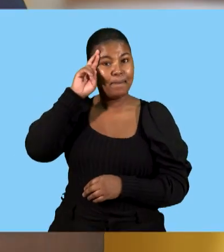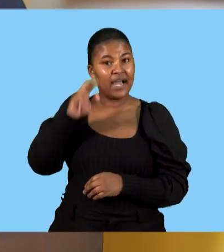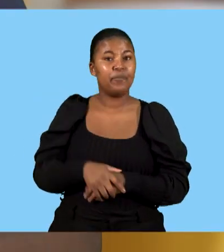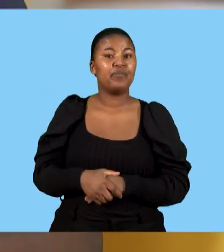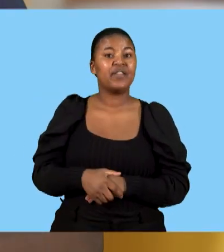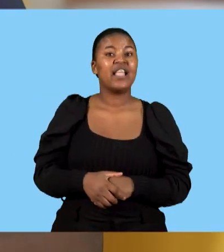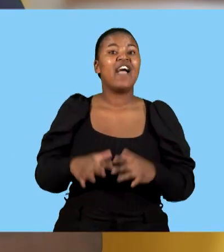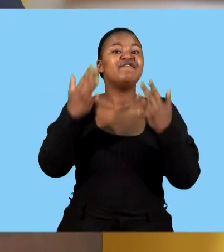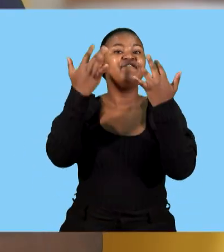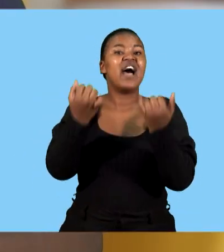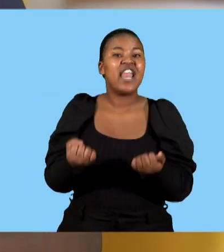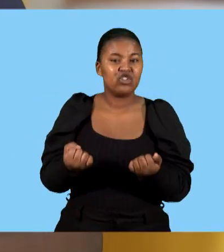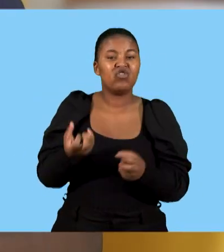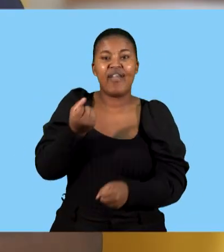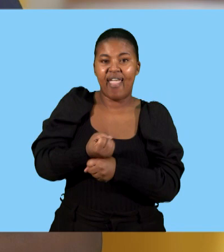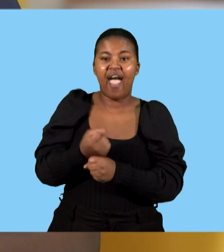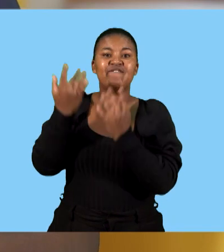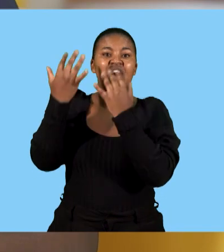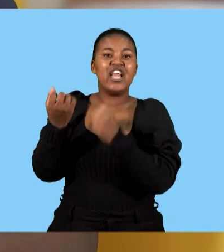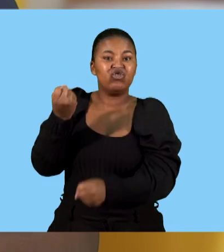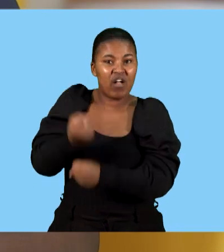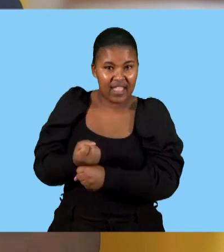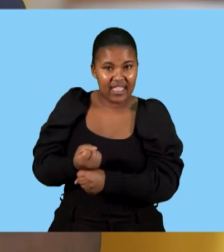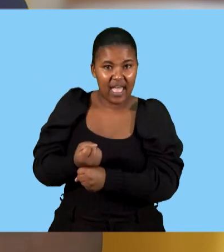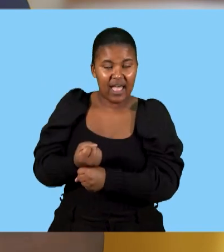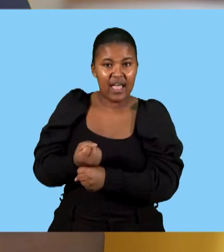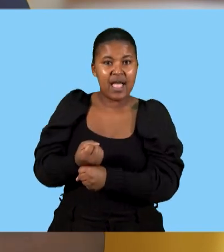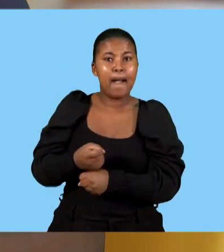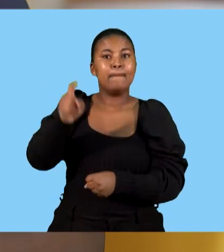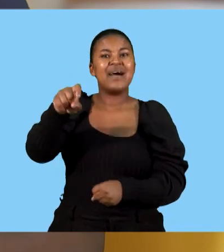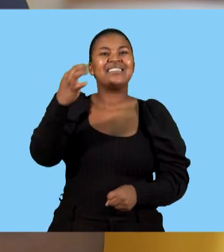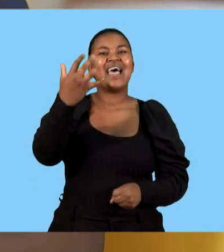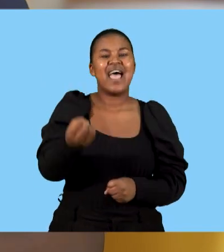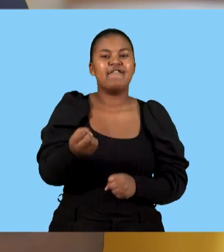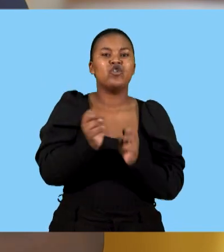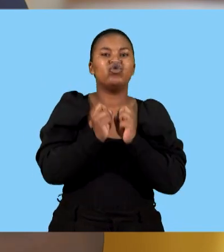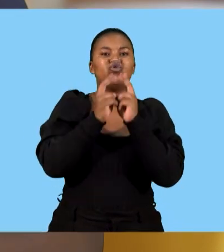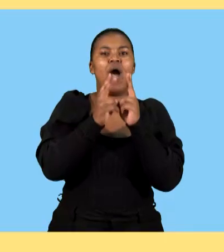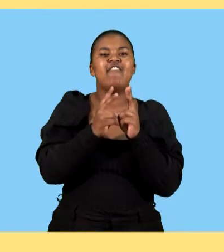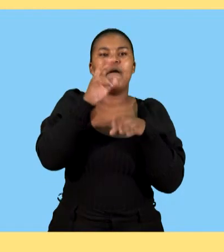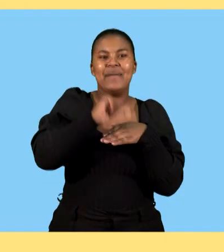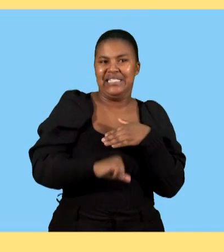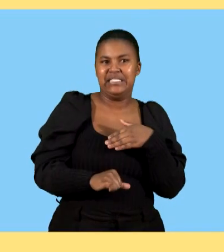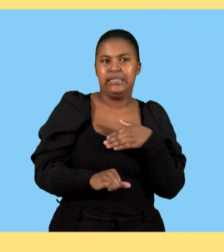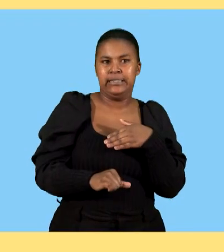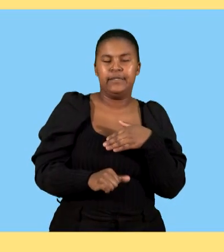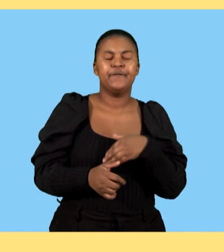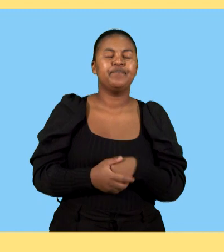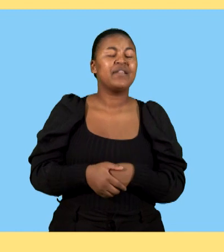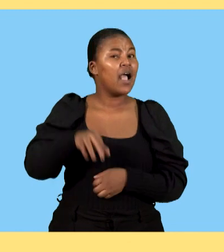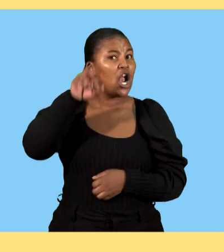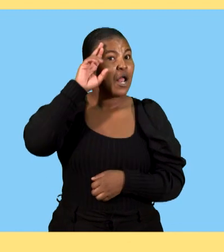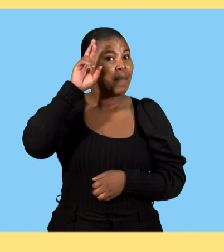every financial year or financial period has to have 12 months, all